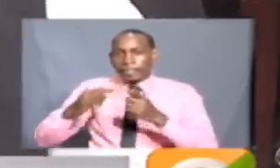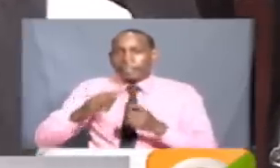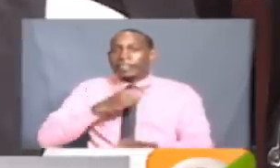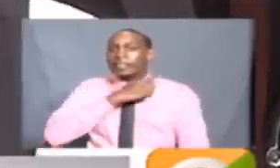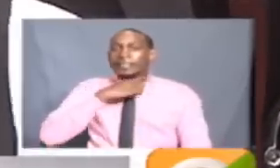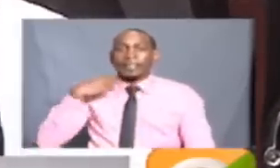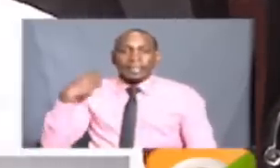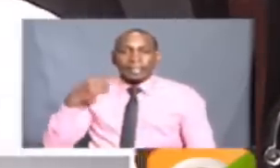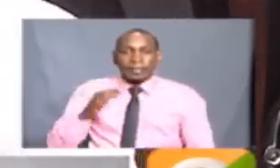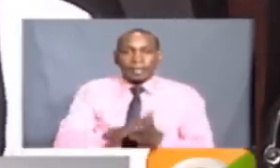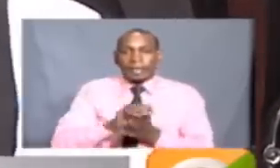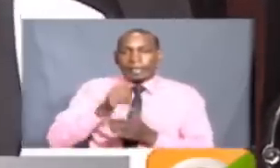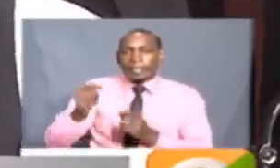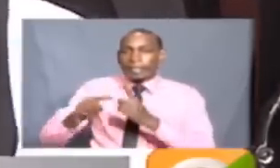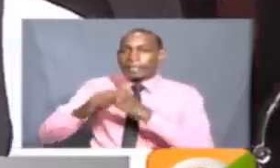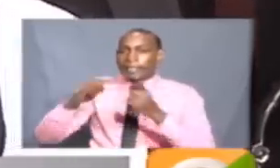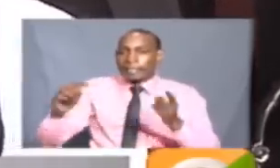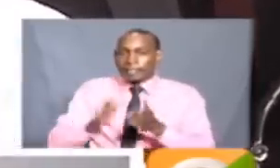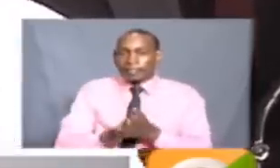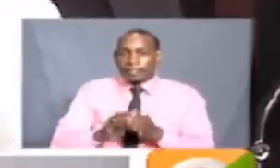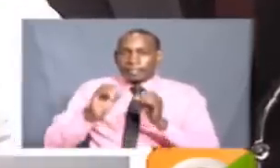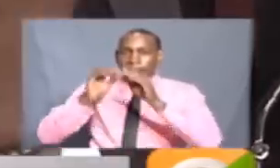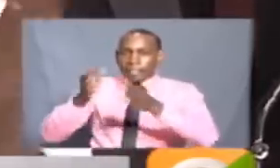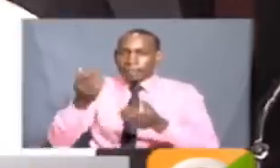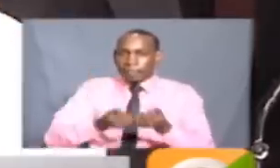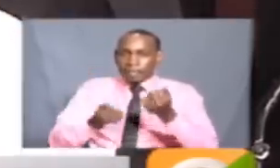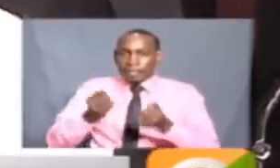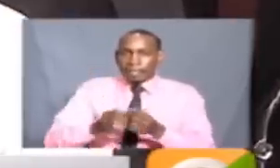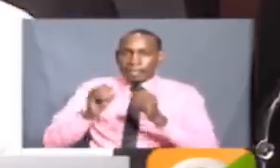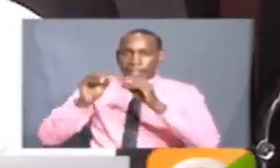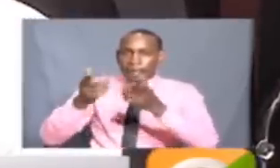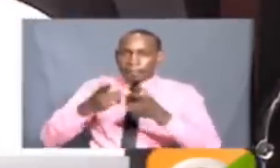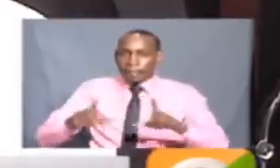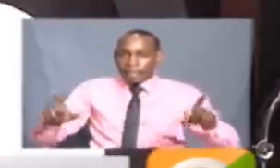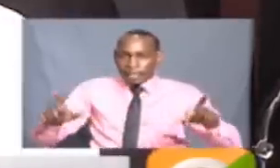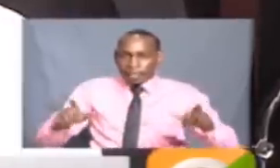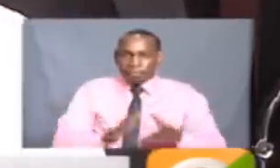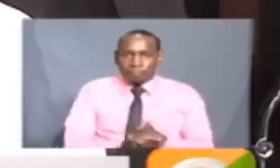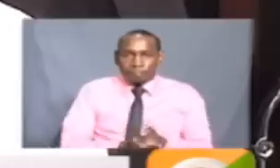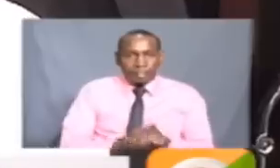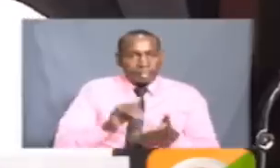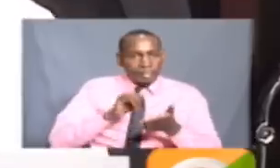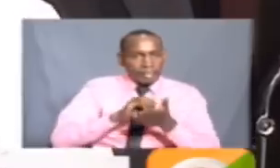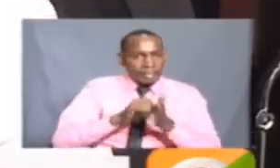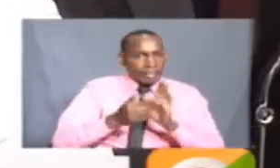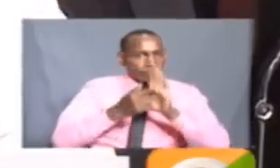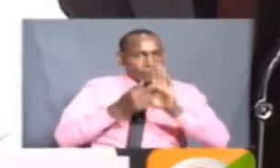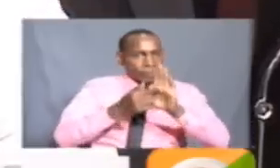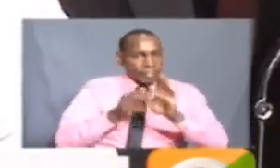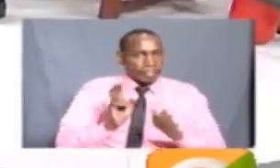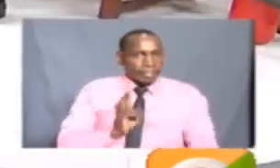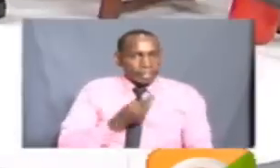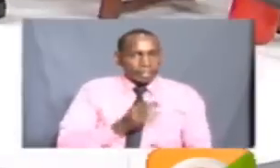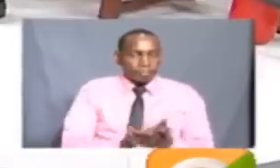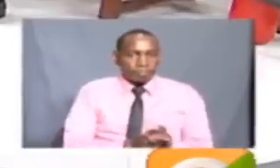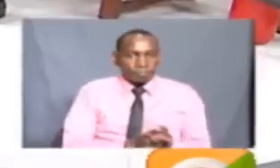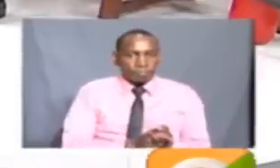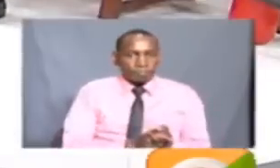This woman was killed in her apartment, dumped in a car, and dumped in a lake. Isn't this a reflection of us?